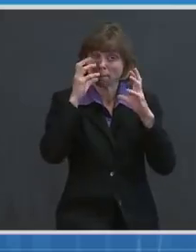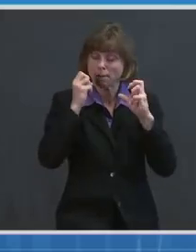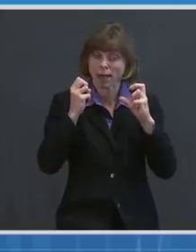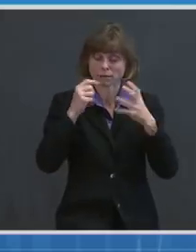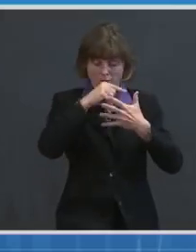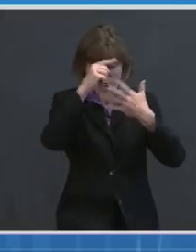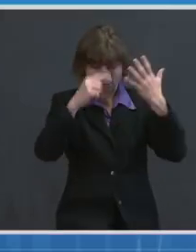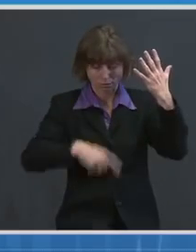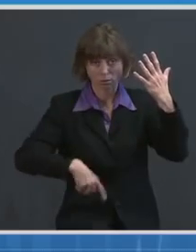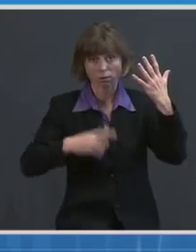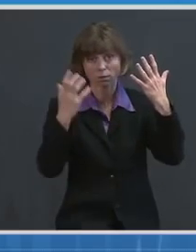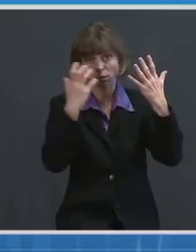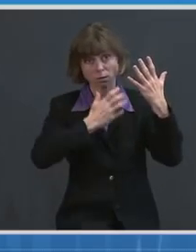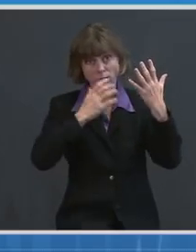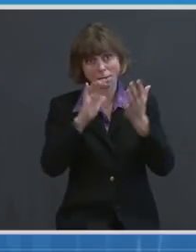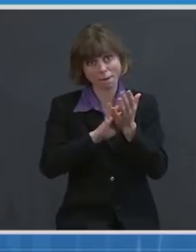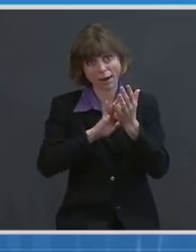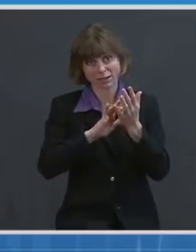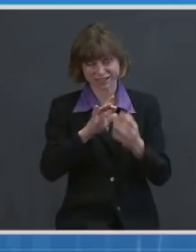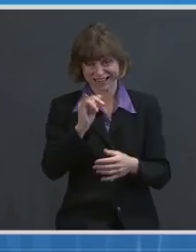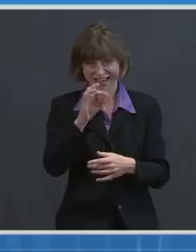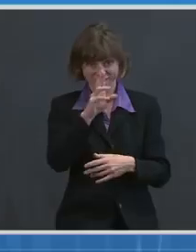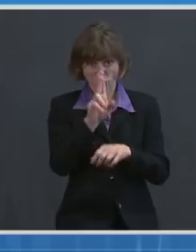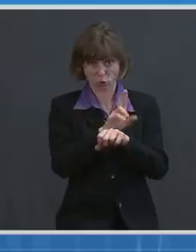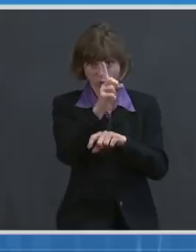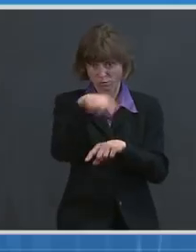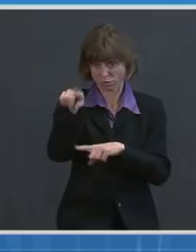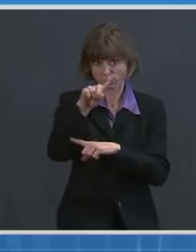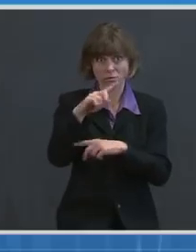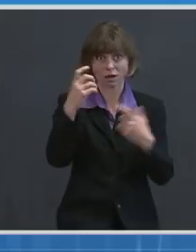in combinations have transformed,